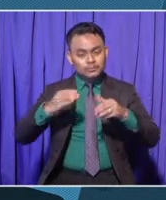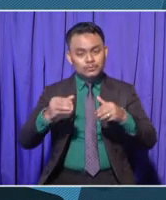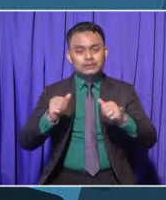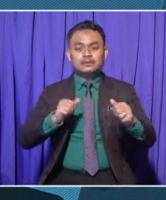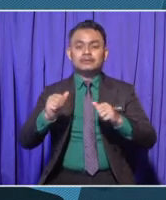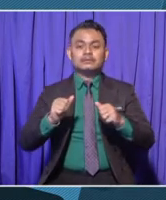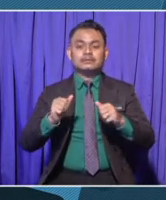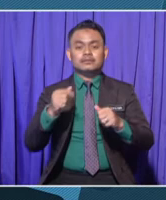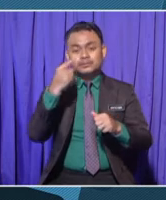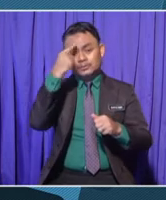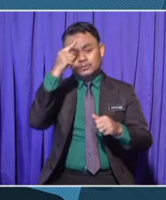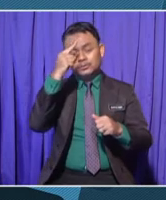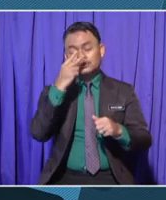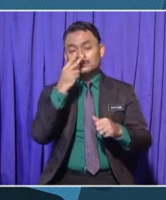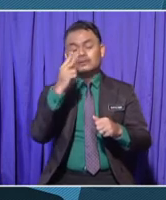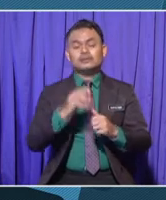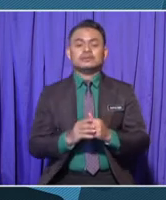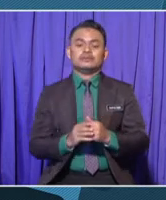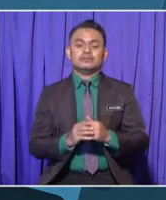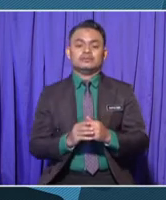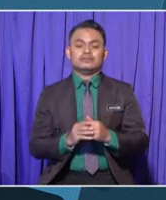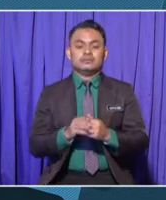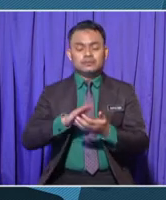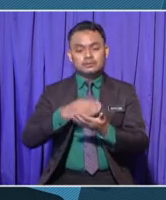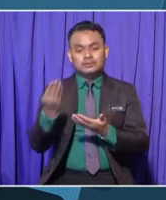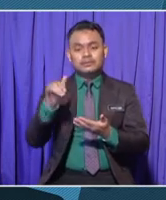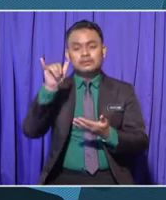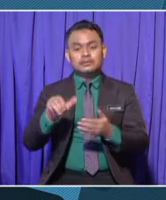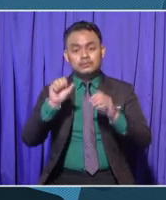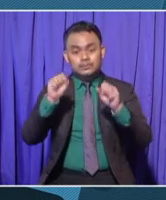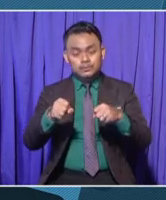see objects that can be attracted to magnets.